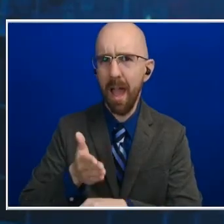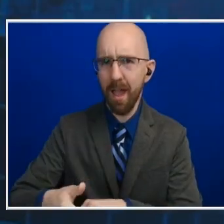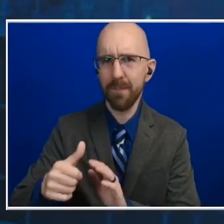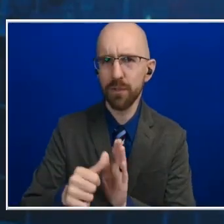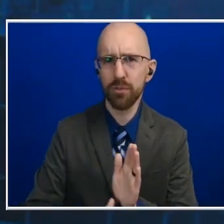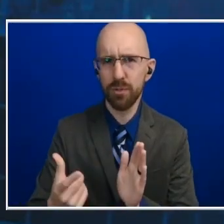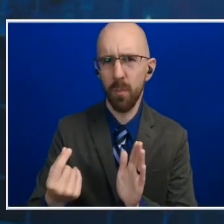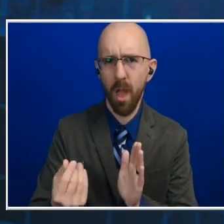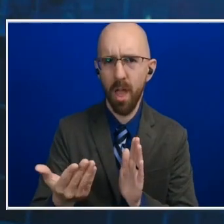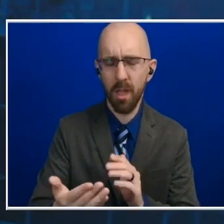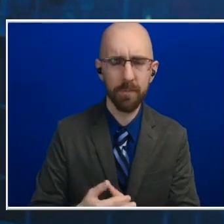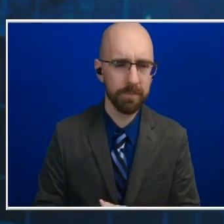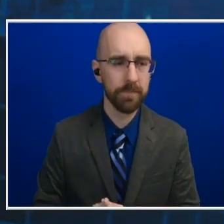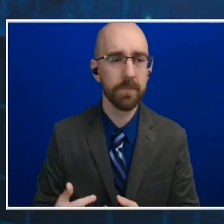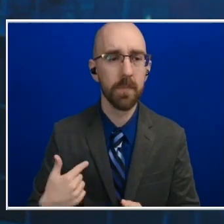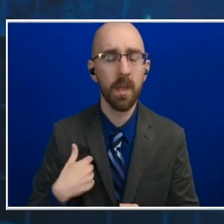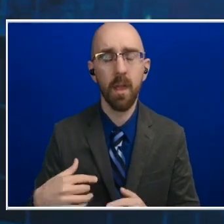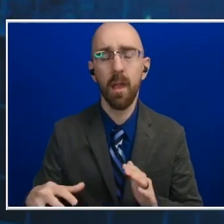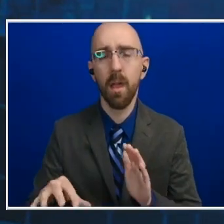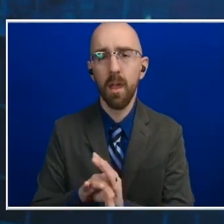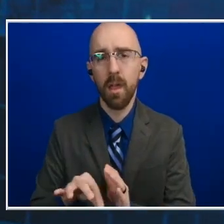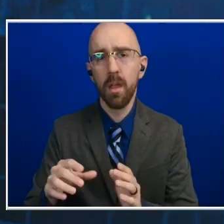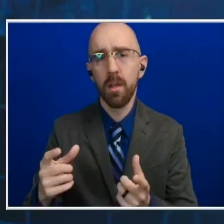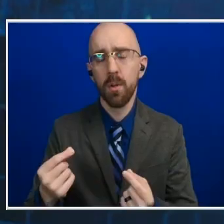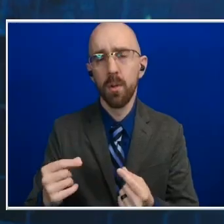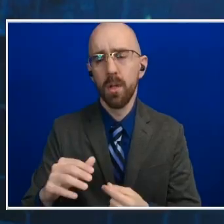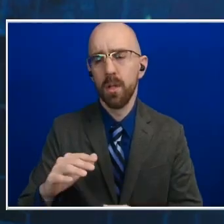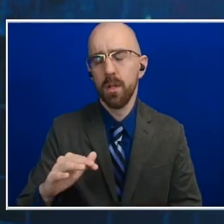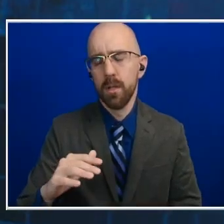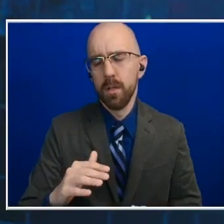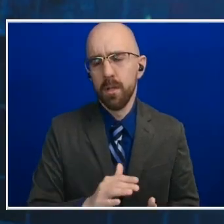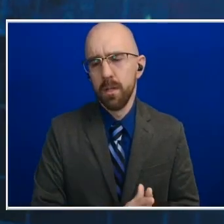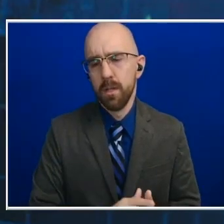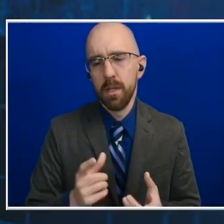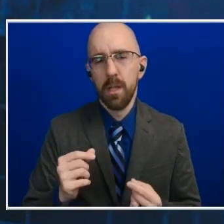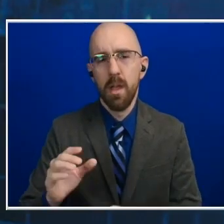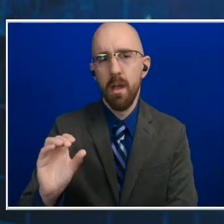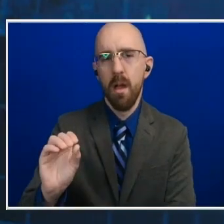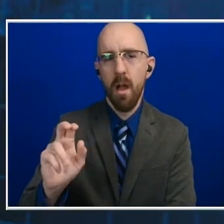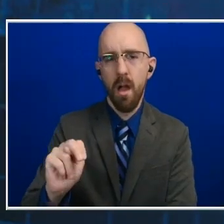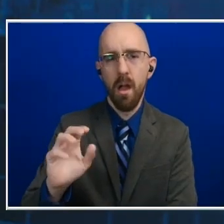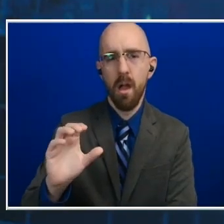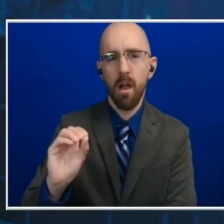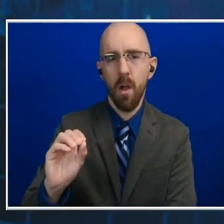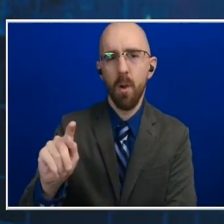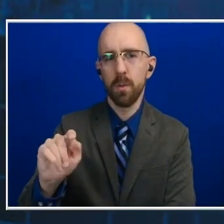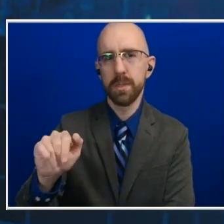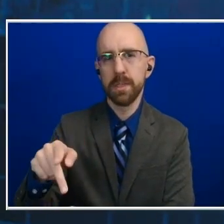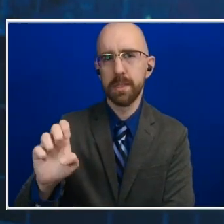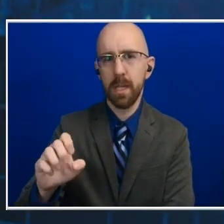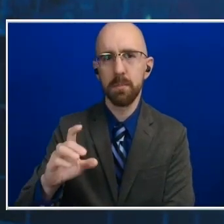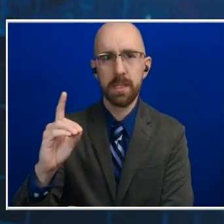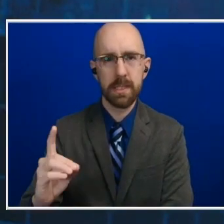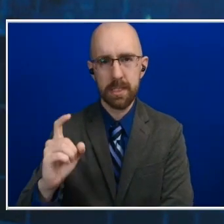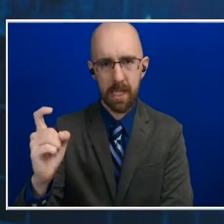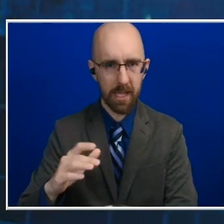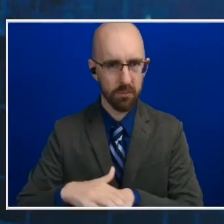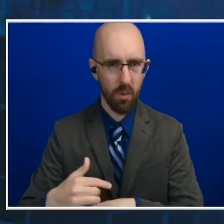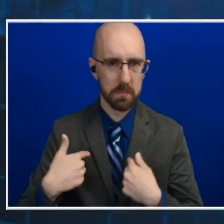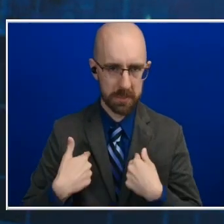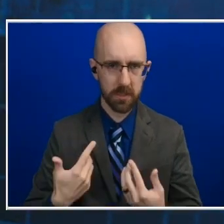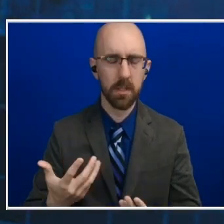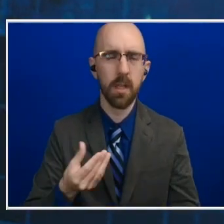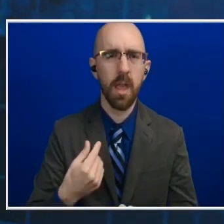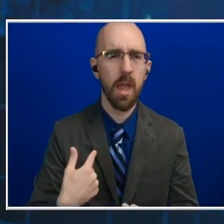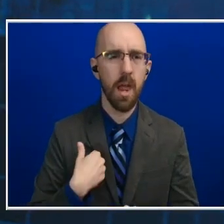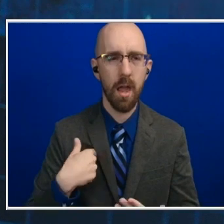So I opted to do, they did the Oncotype DX test on me, and I was the second